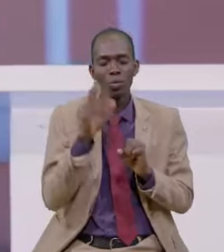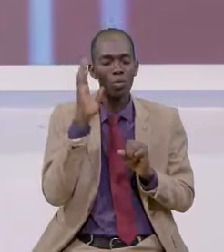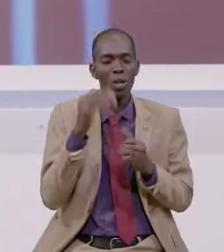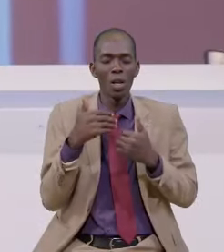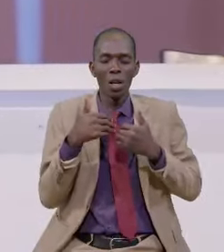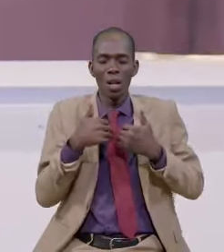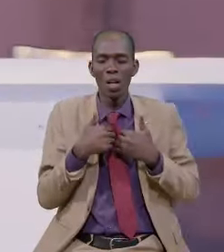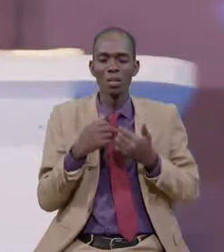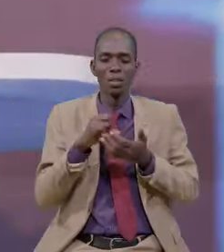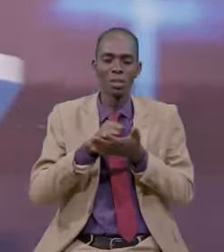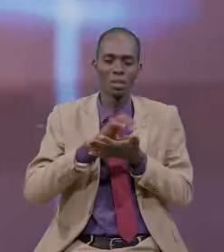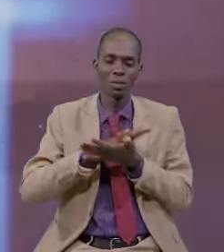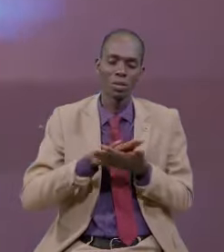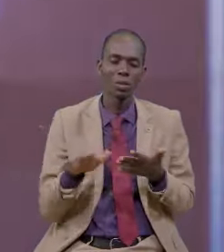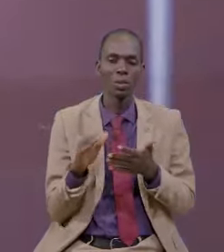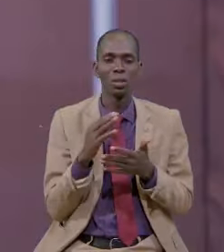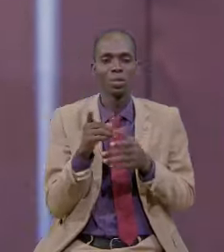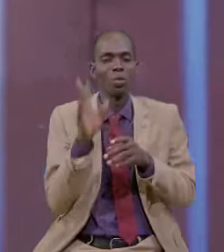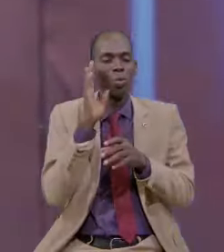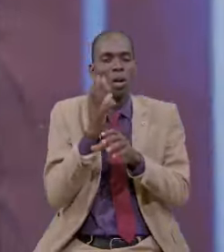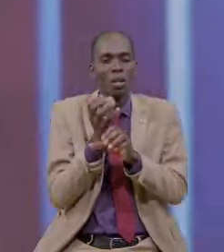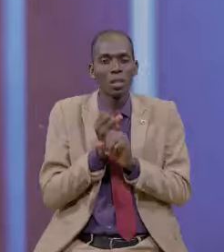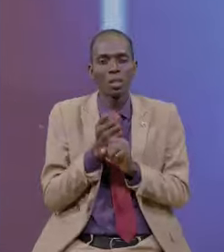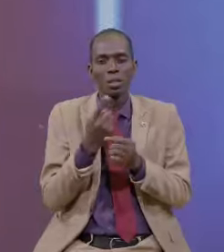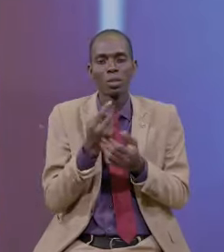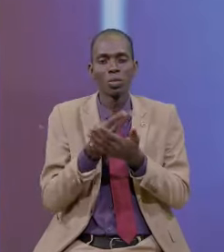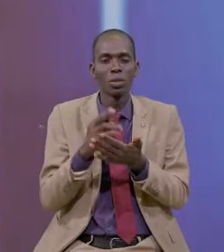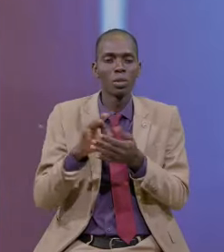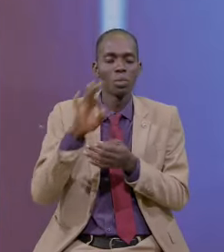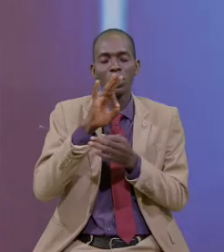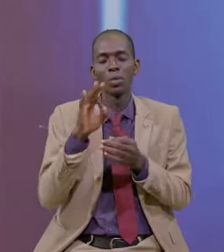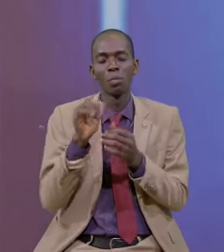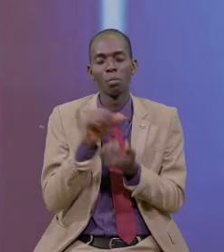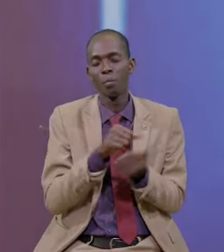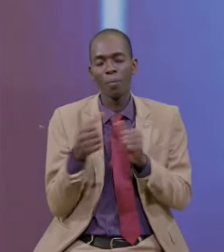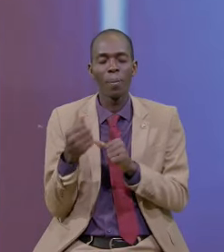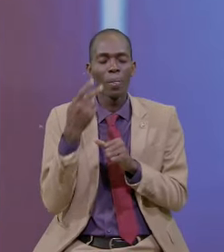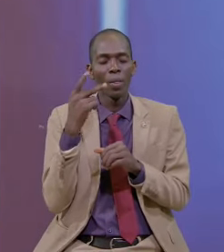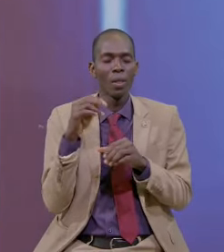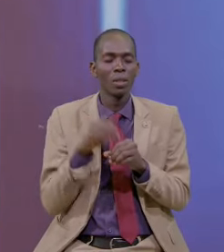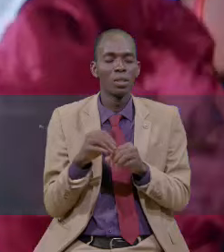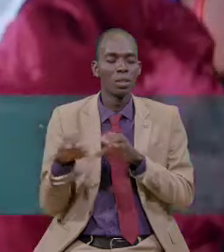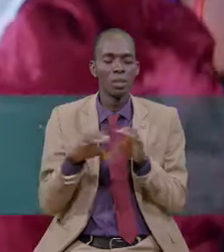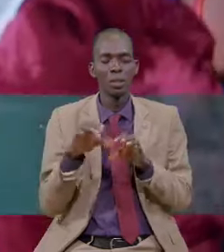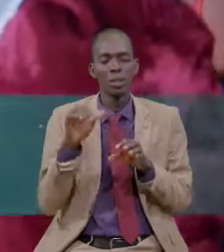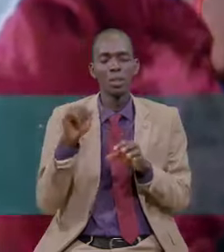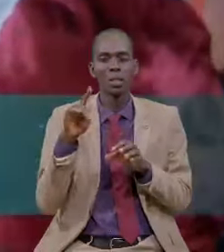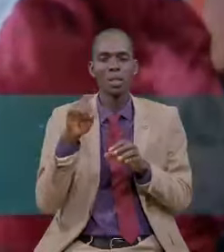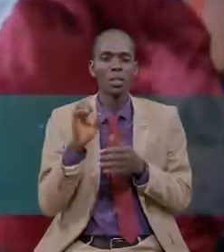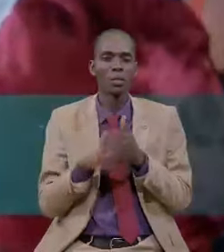at this. Acts chapter 1 verse 8. But he shall receive